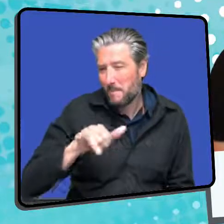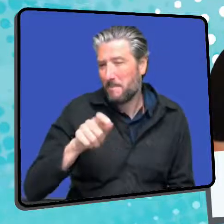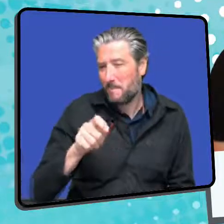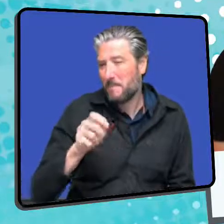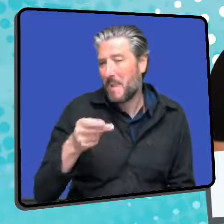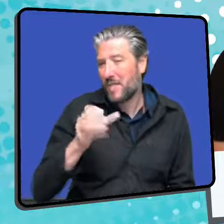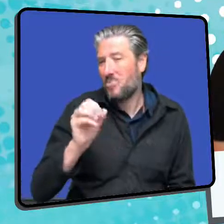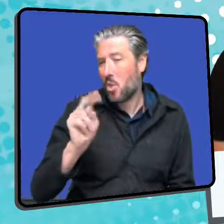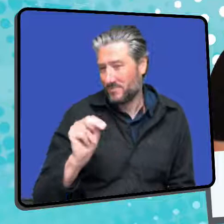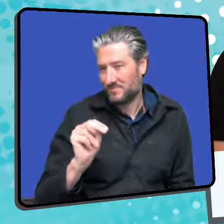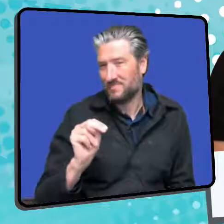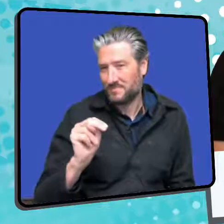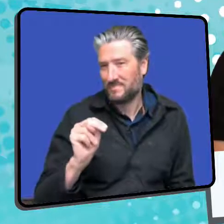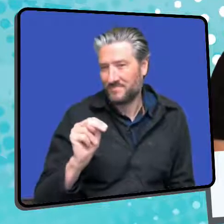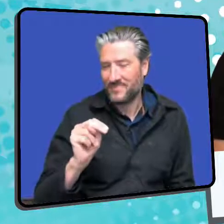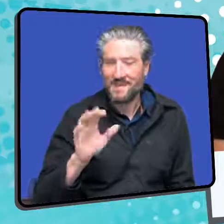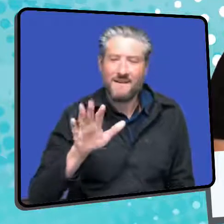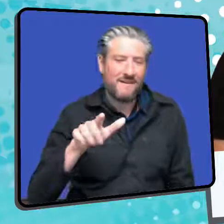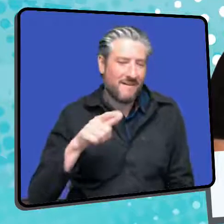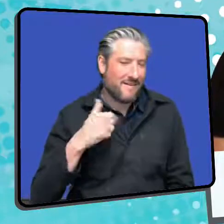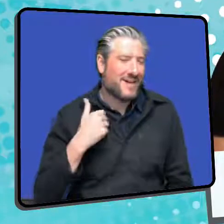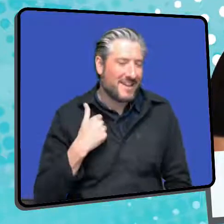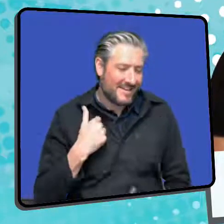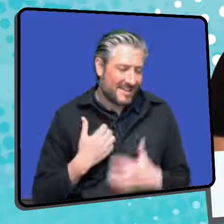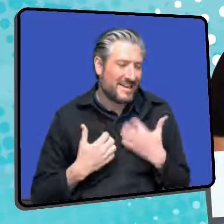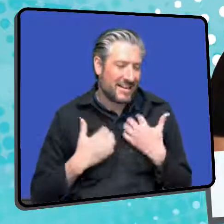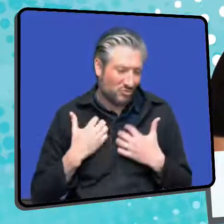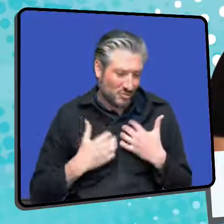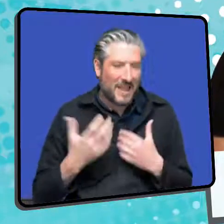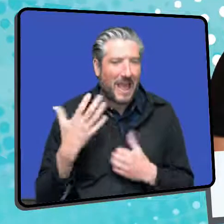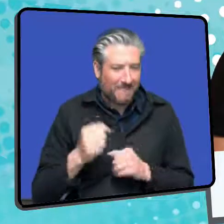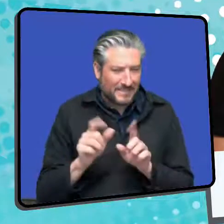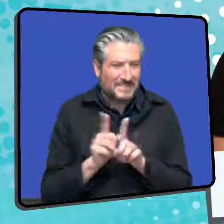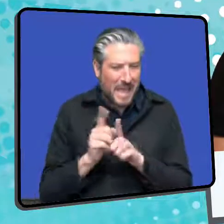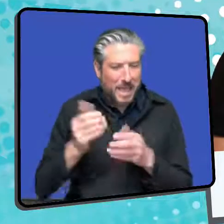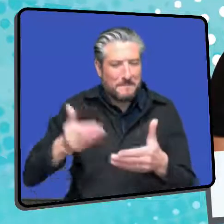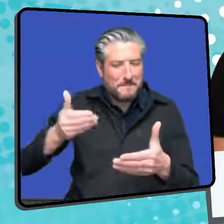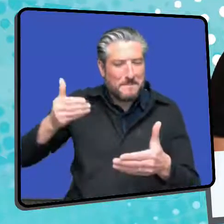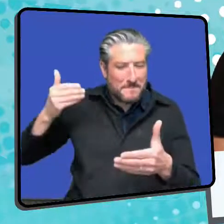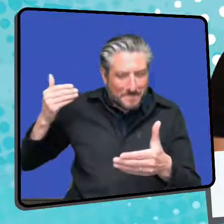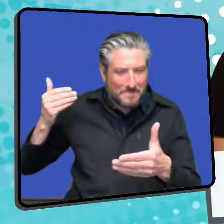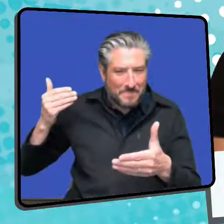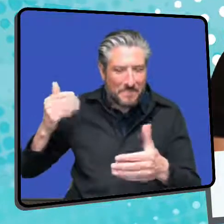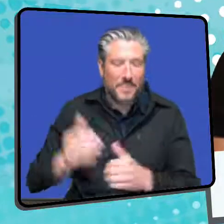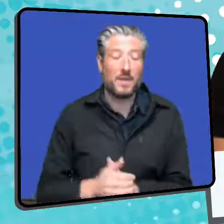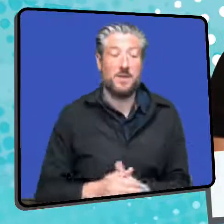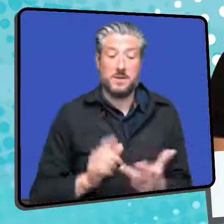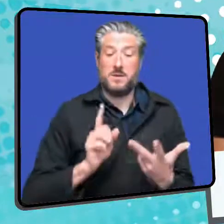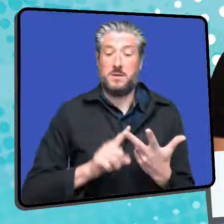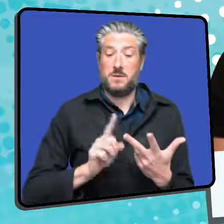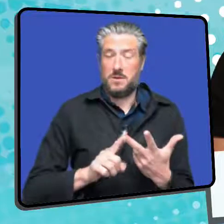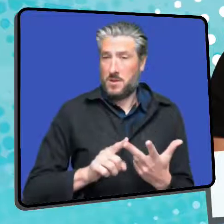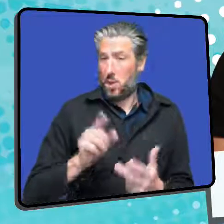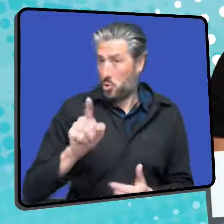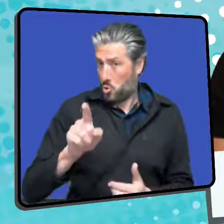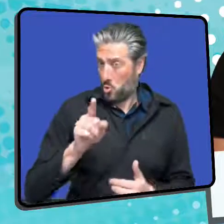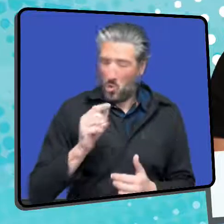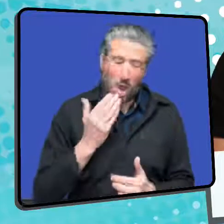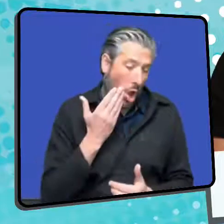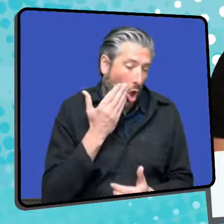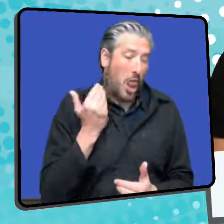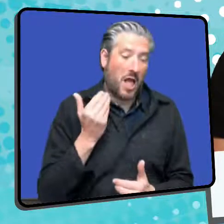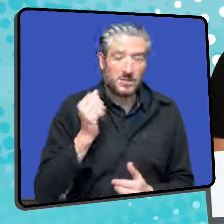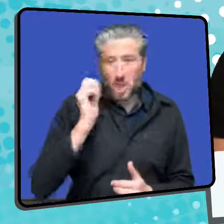Ah, interesting. There's a pattern there. What was the last thing you learned in AI? And if you can keep it to no more than one